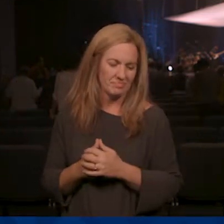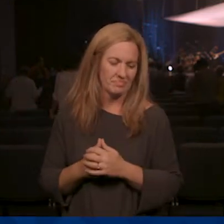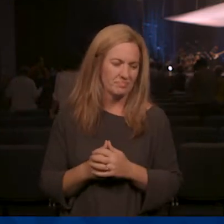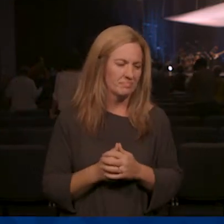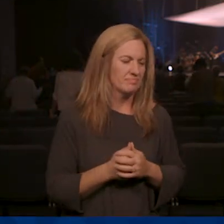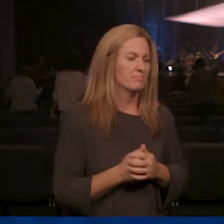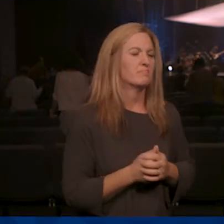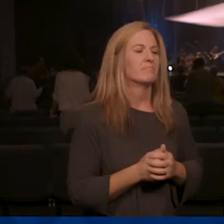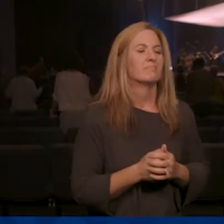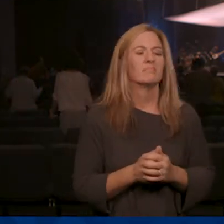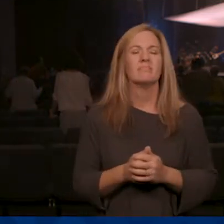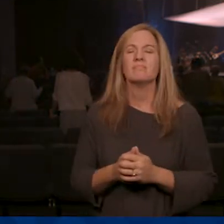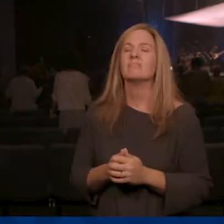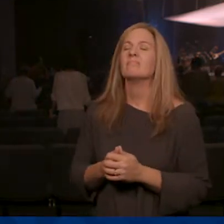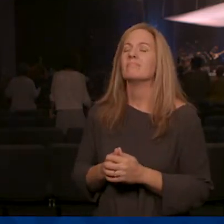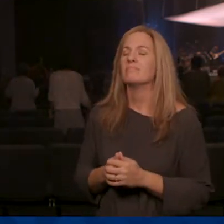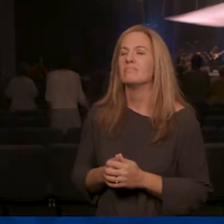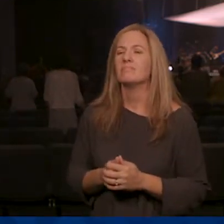need. I bring to you